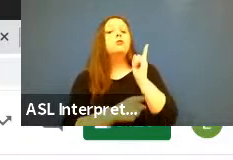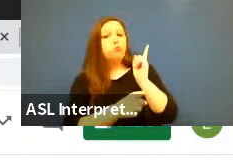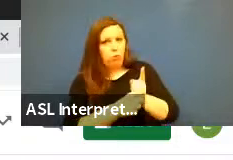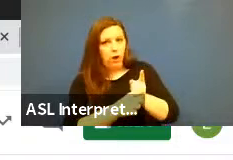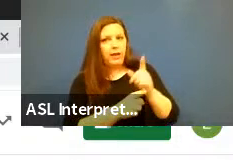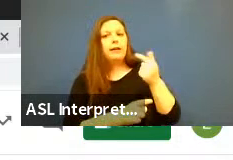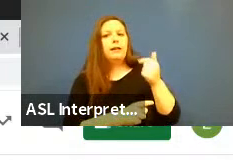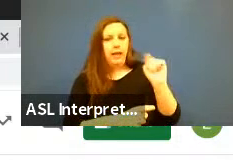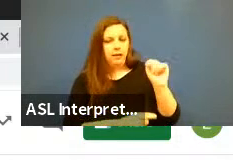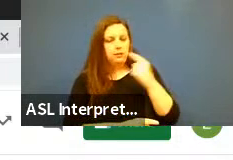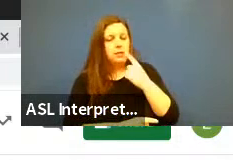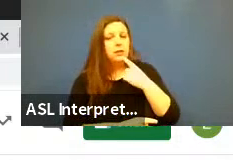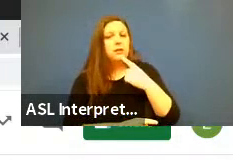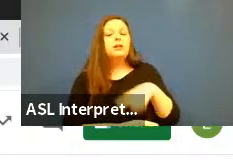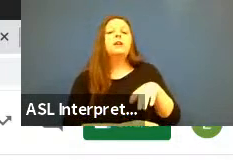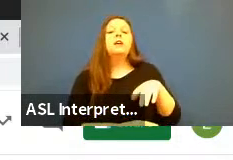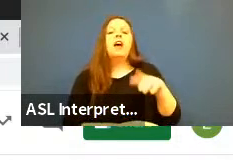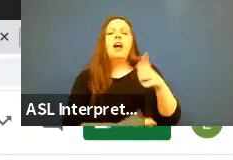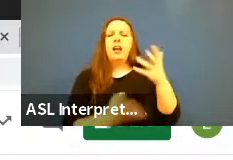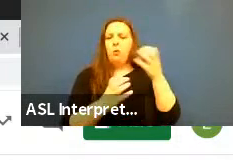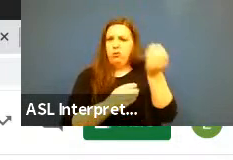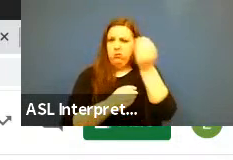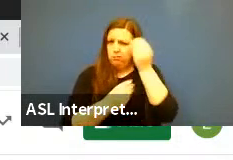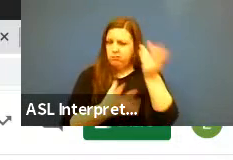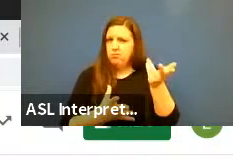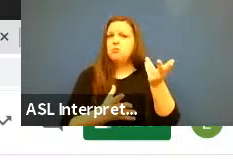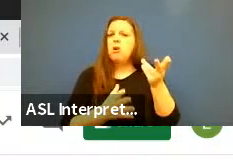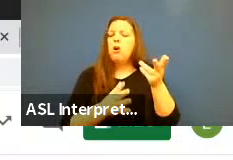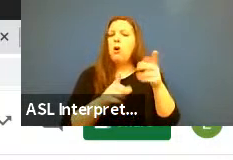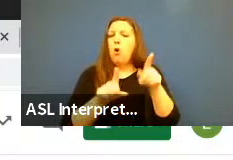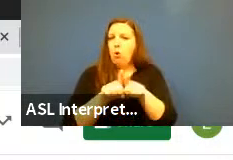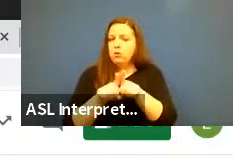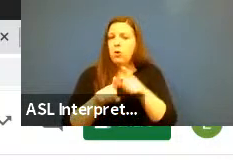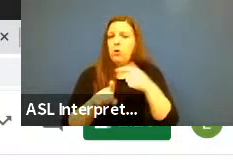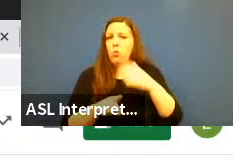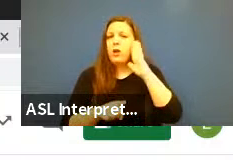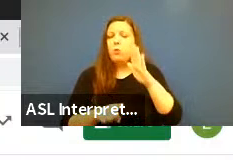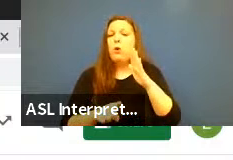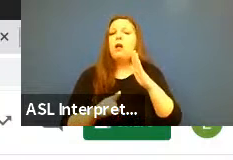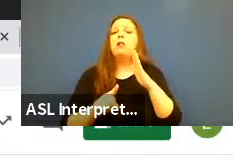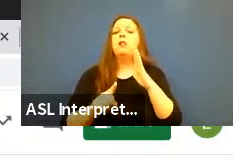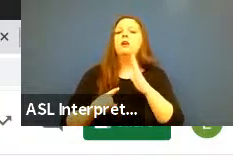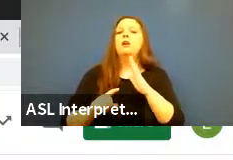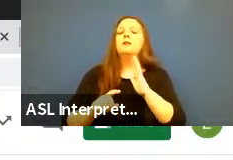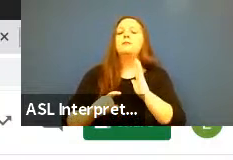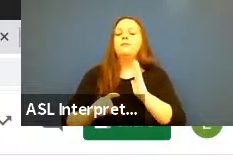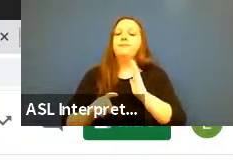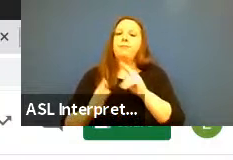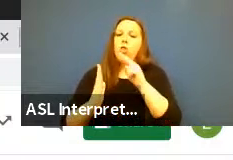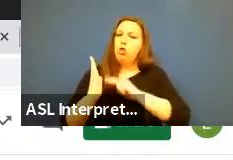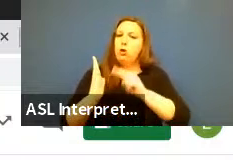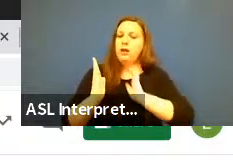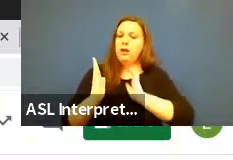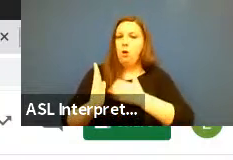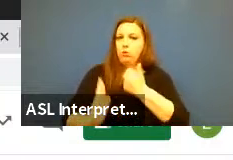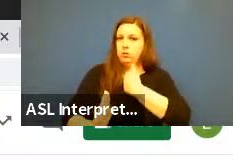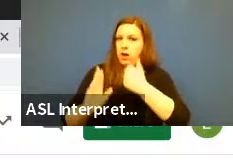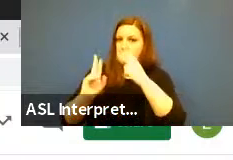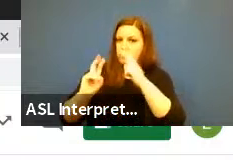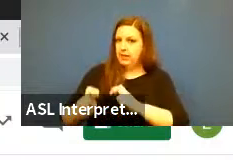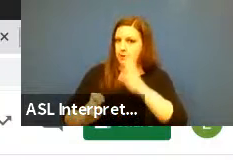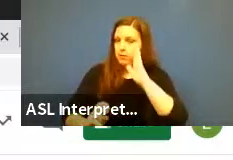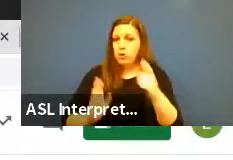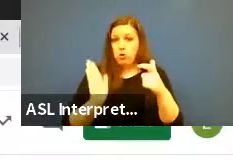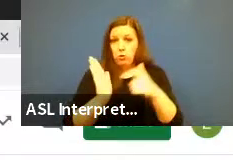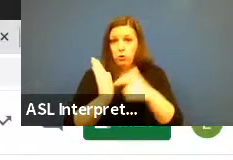me say this because, and we'll get to this later, we're also going to look at our self-assessment. But you'll notice that our self-assessment